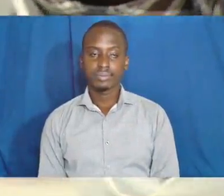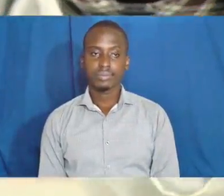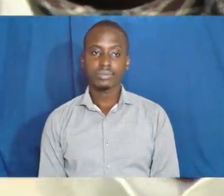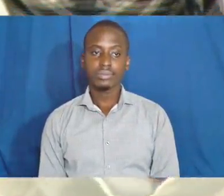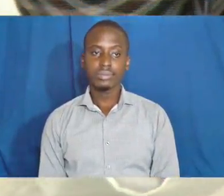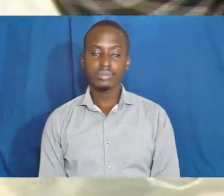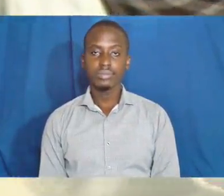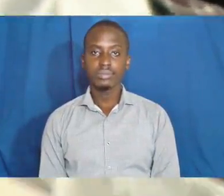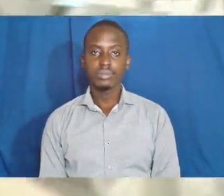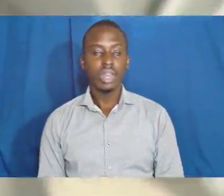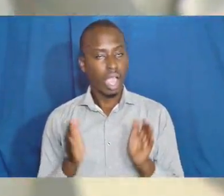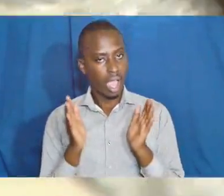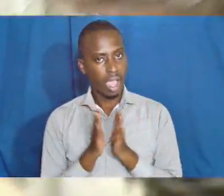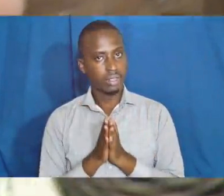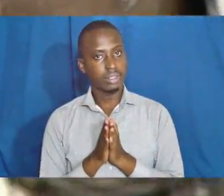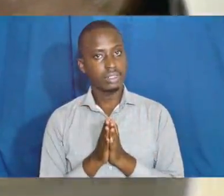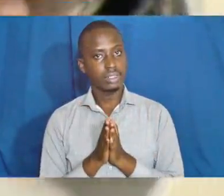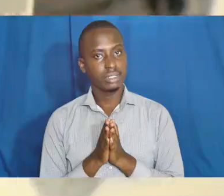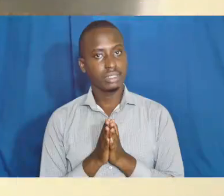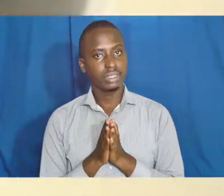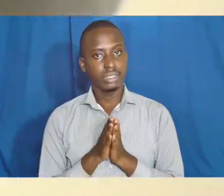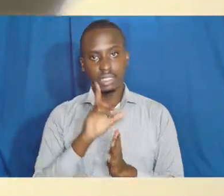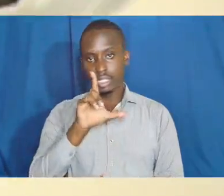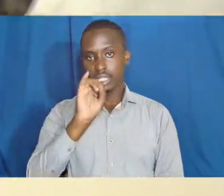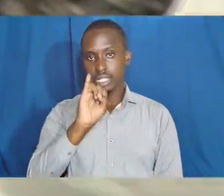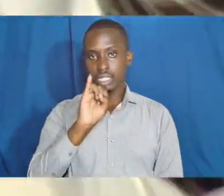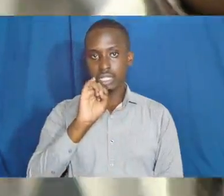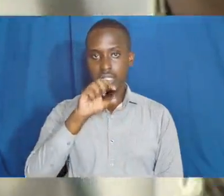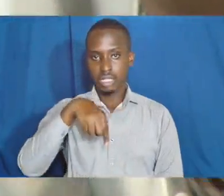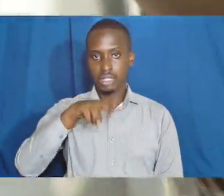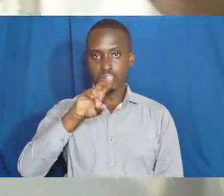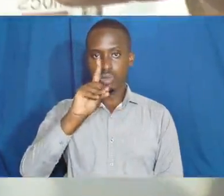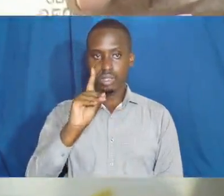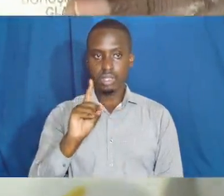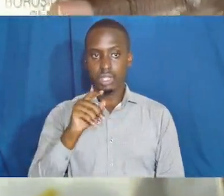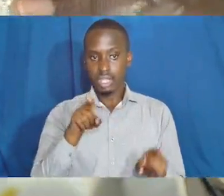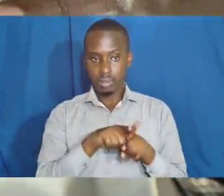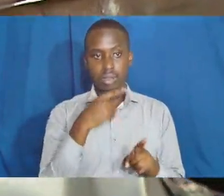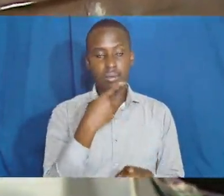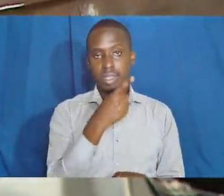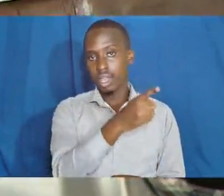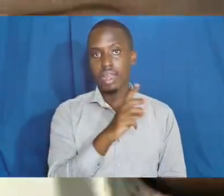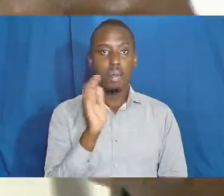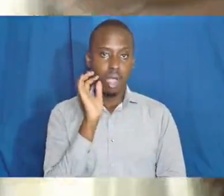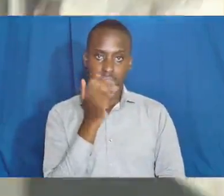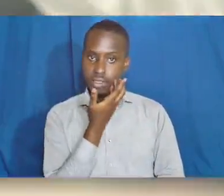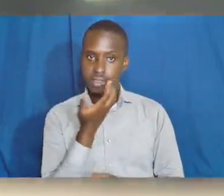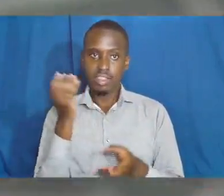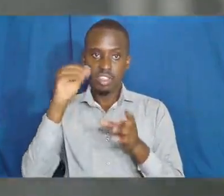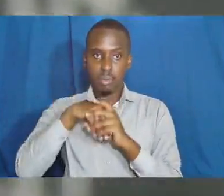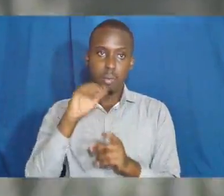It is also a colorless liquid, and as I said, this is water. So I add